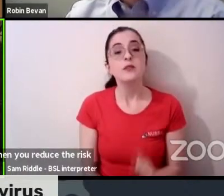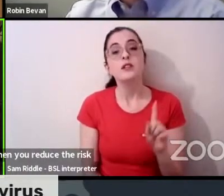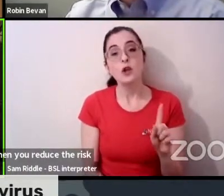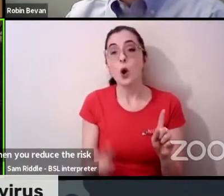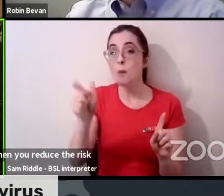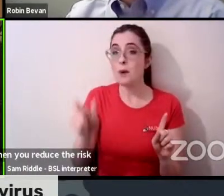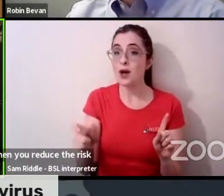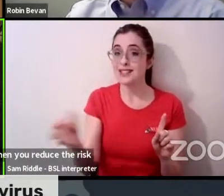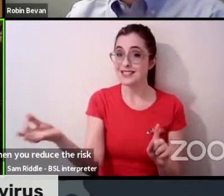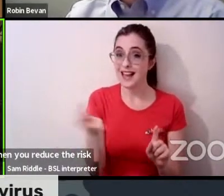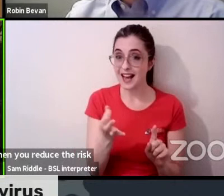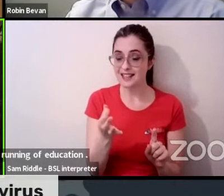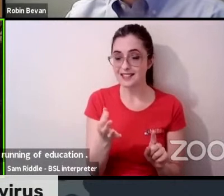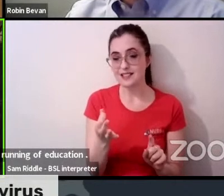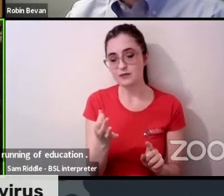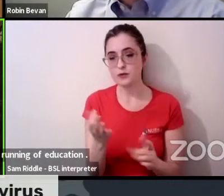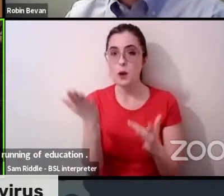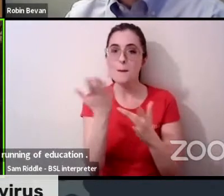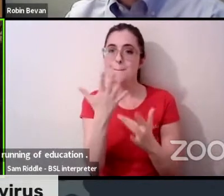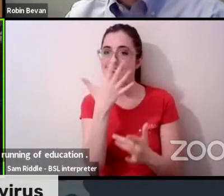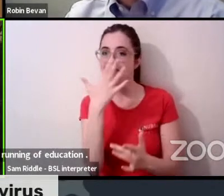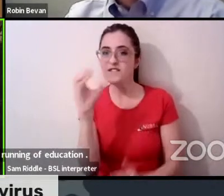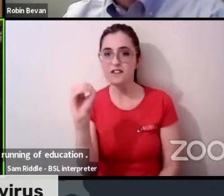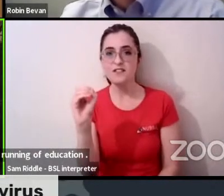their mid-50s who,